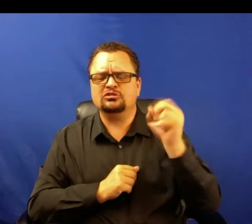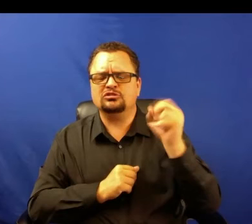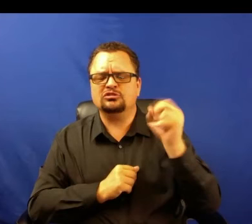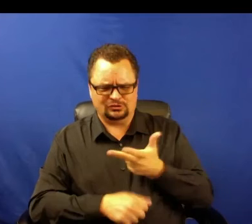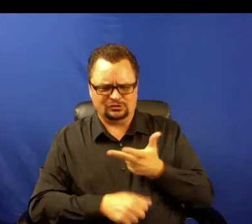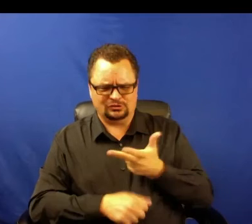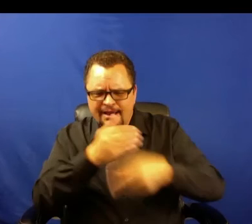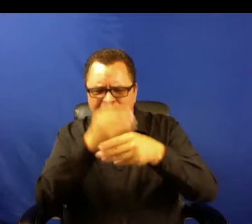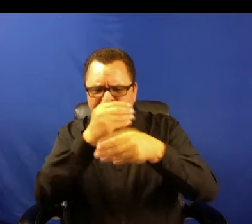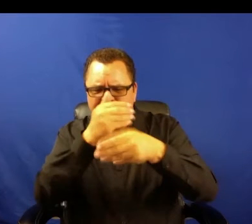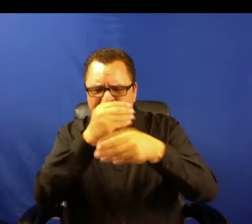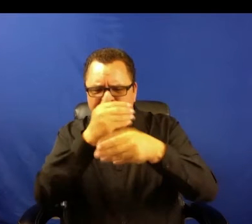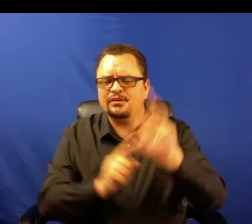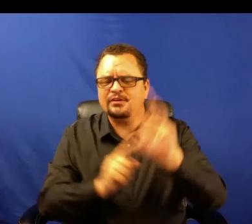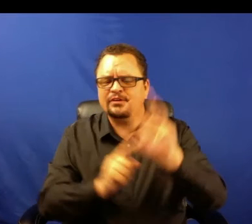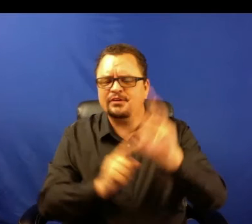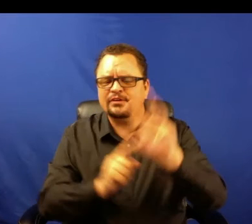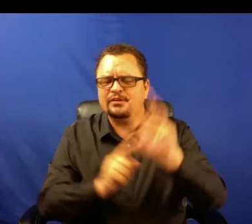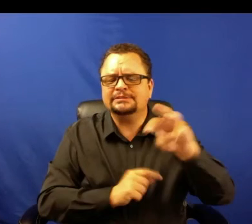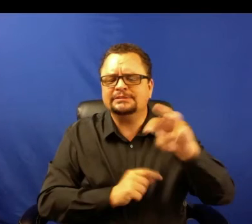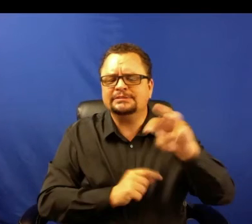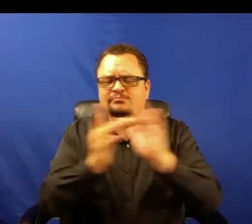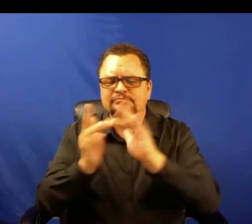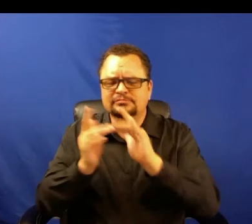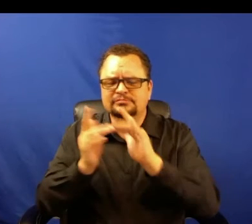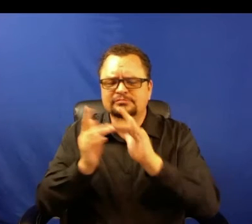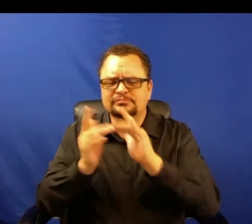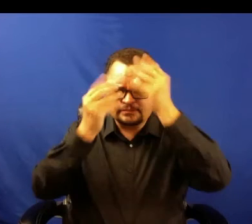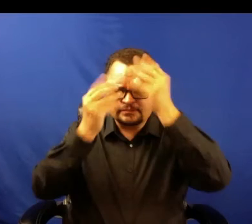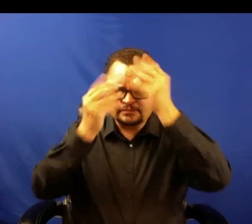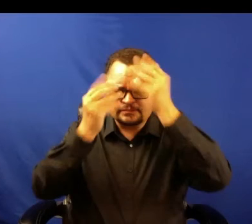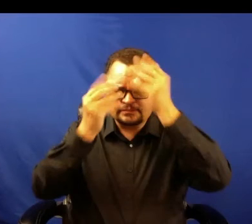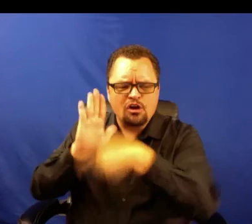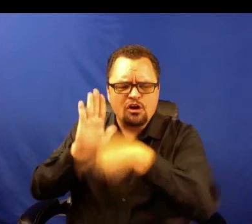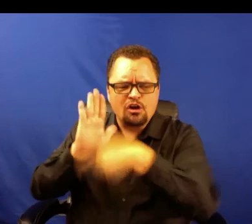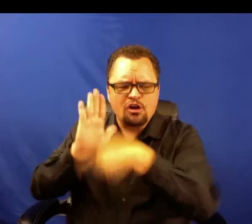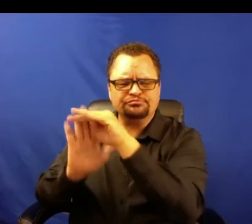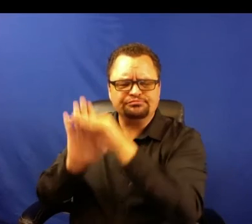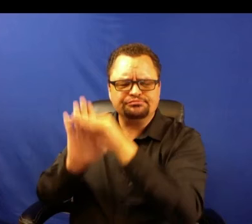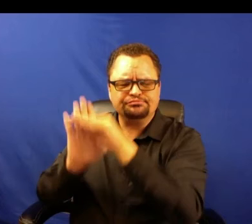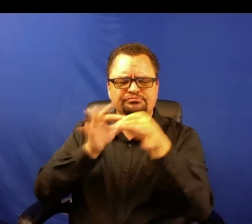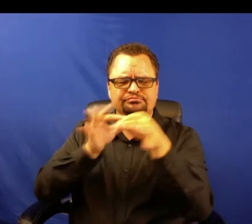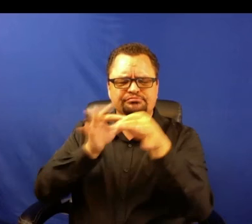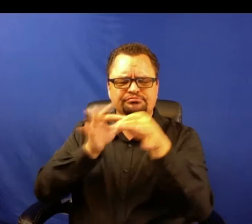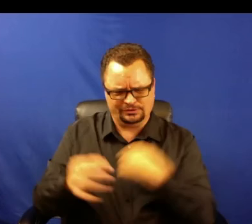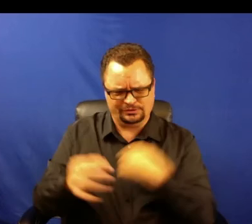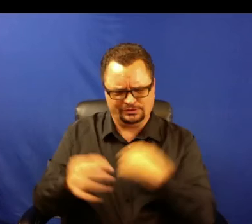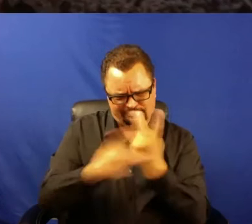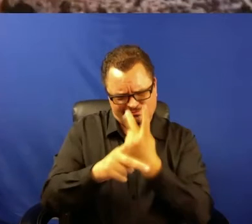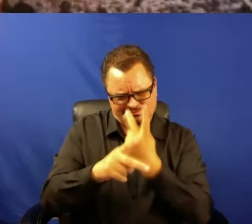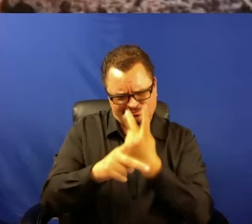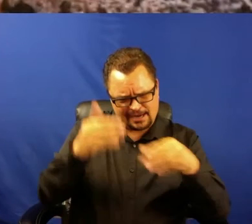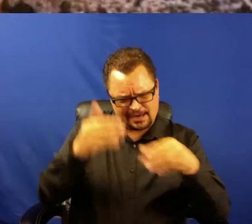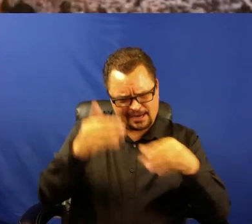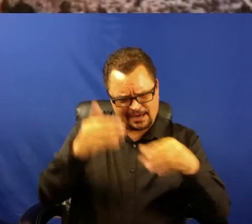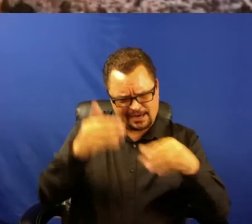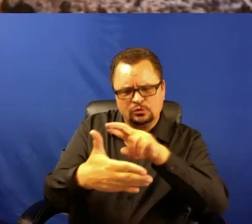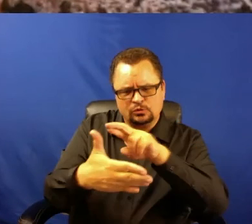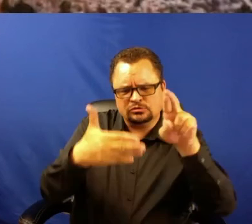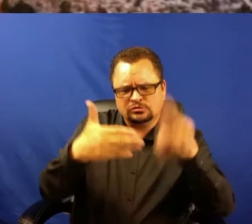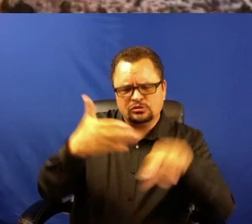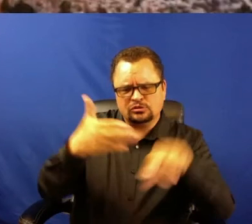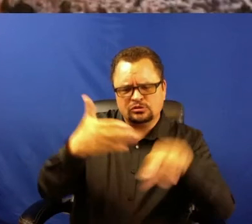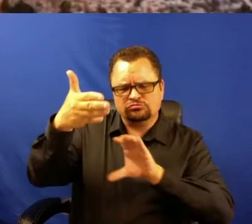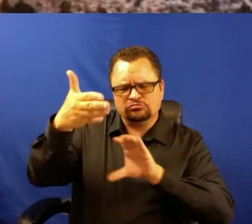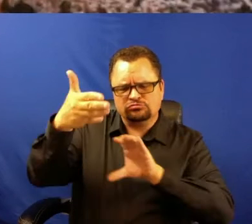we review. We add a results section, a couple sentences, as well as a significance section, which describes the article, what are the main